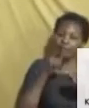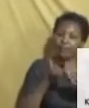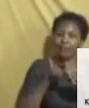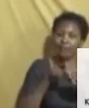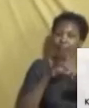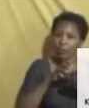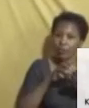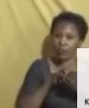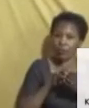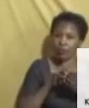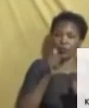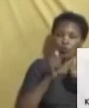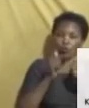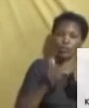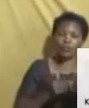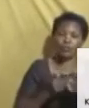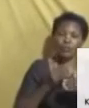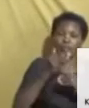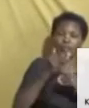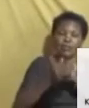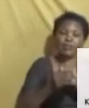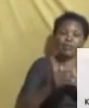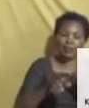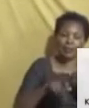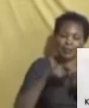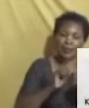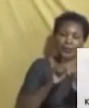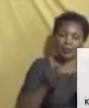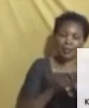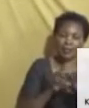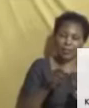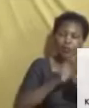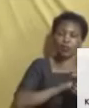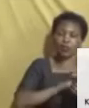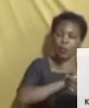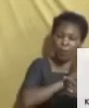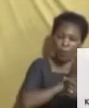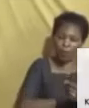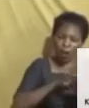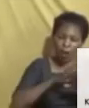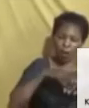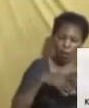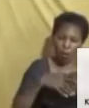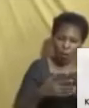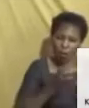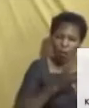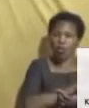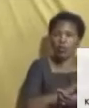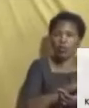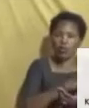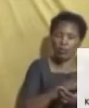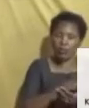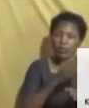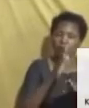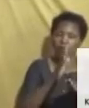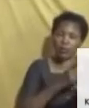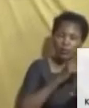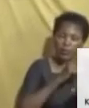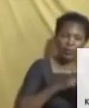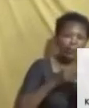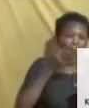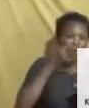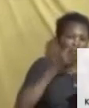that presents itself as a special power or authority. Ever since the French